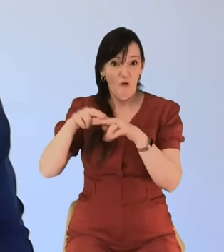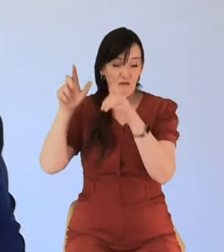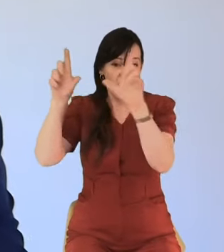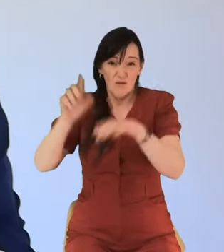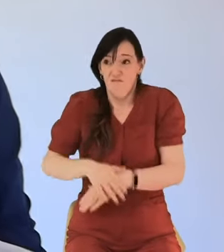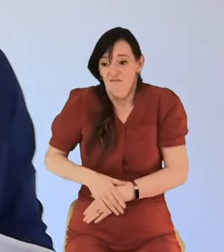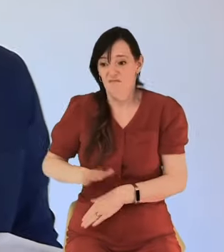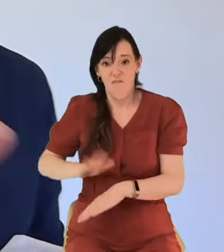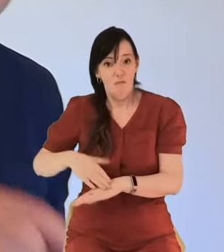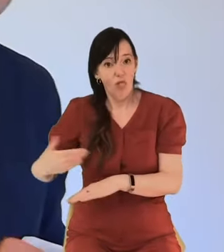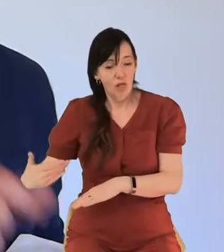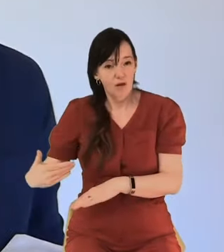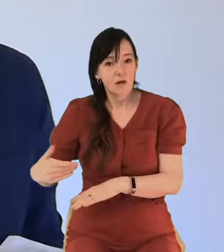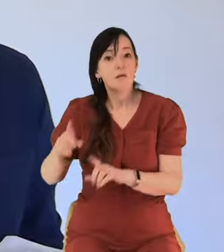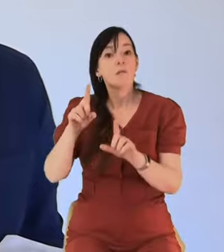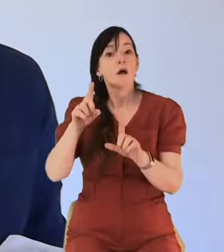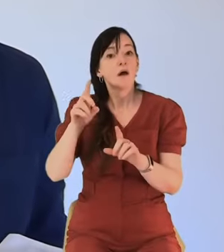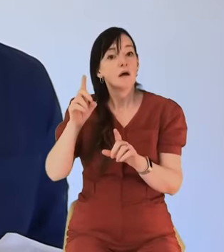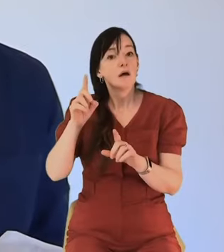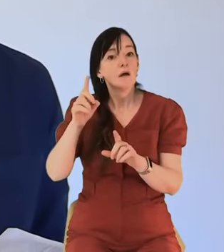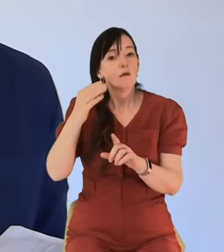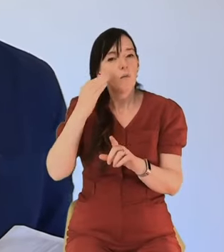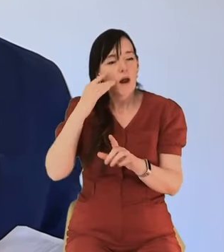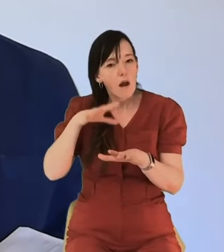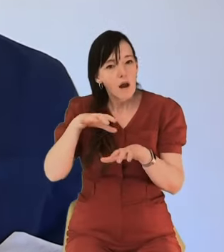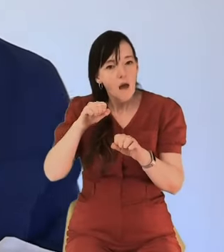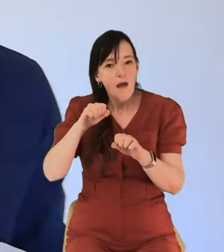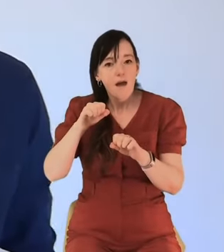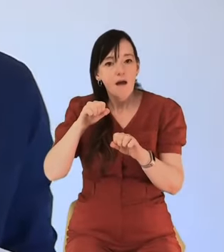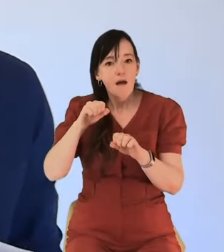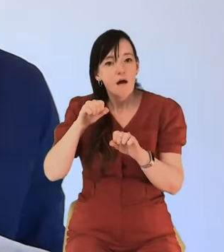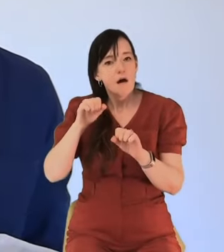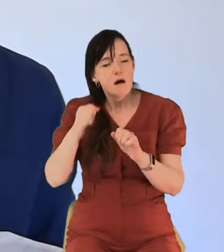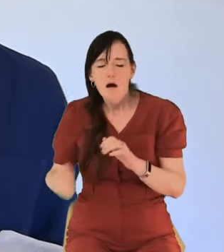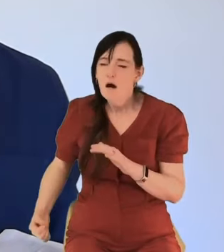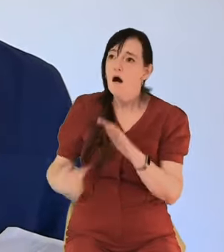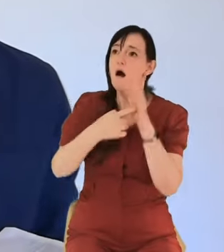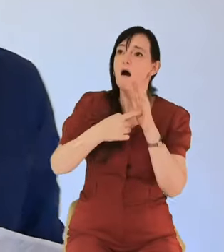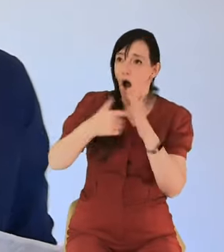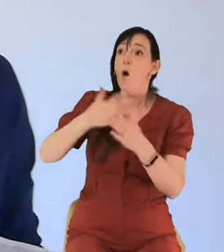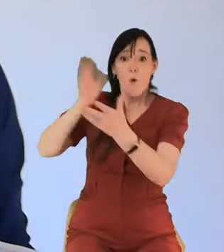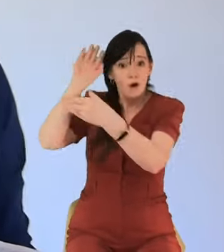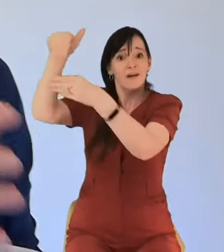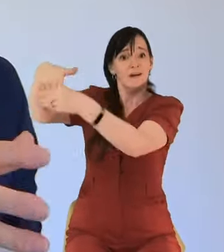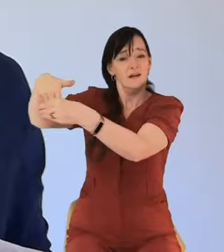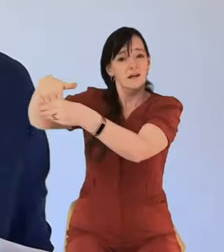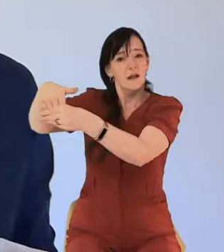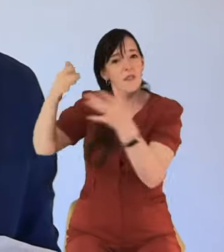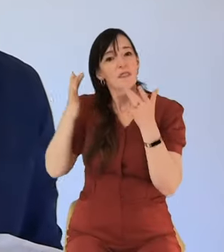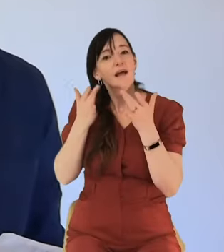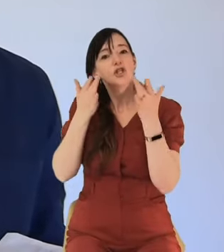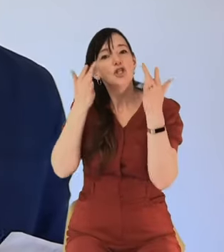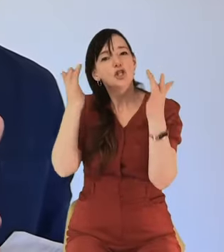fact that today you care, that you want to be there, shows that something in